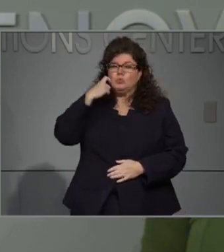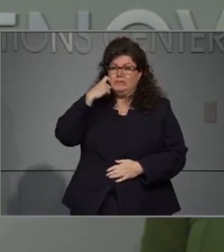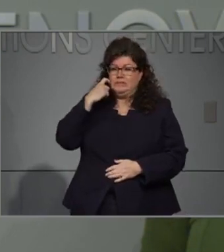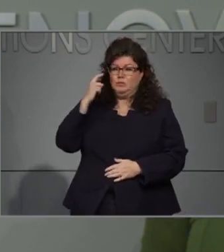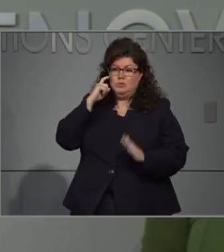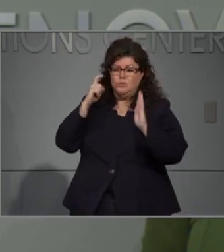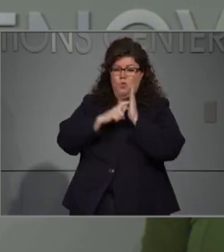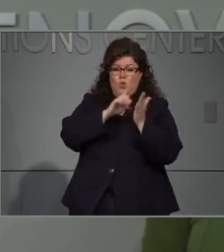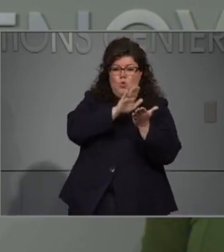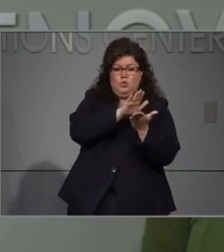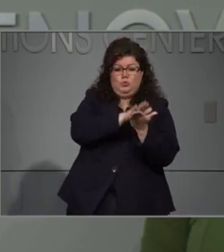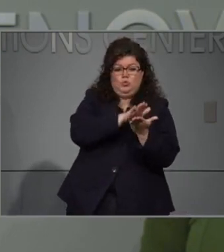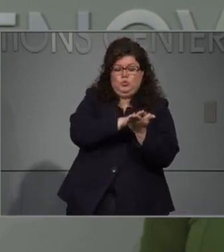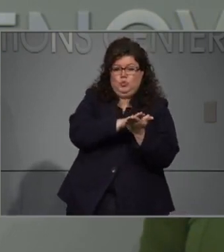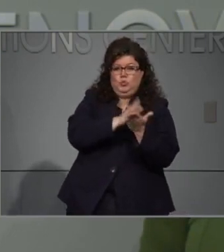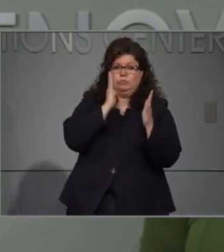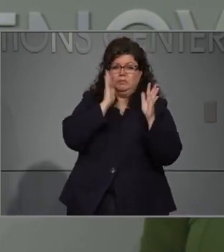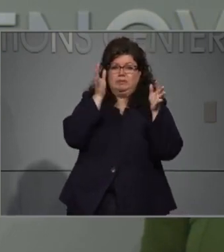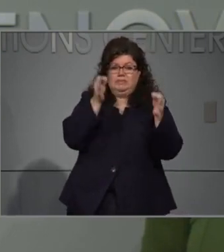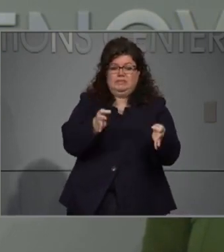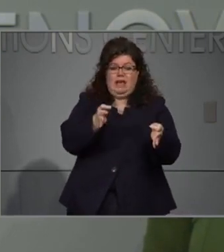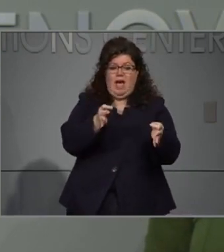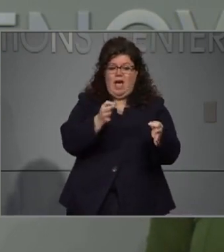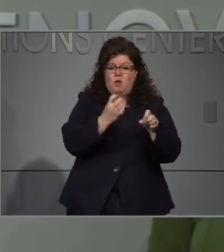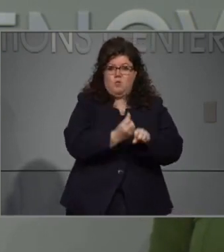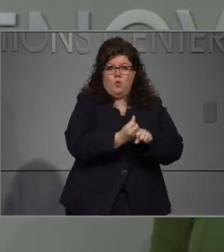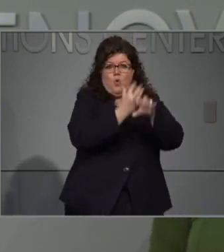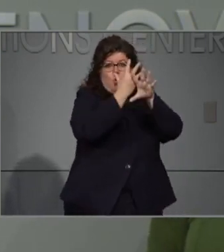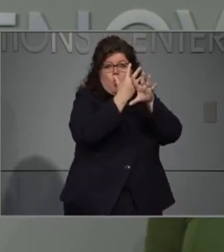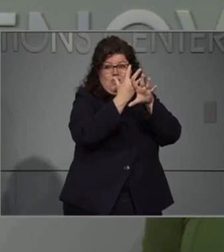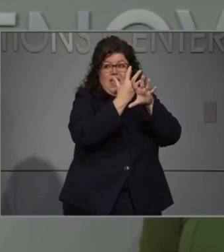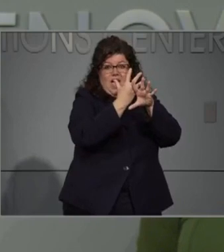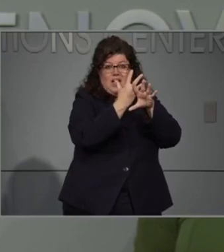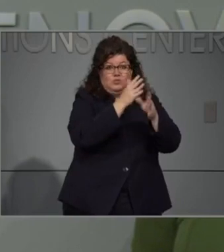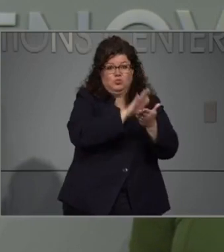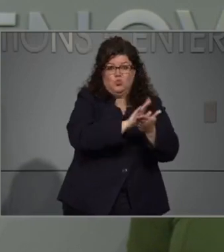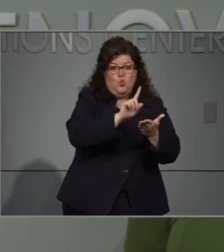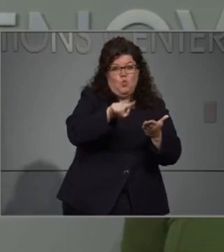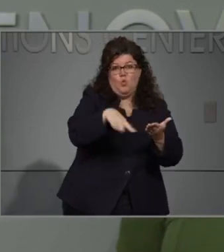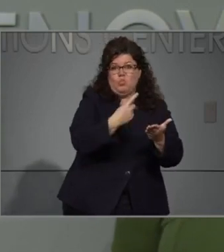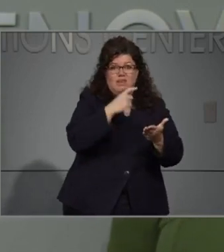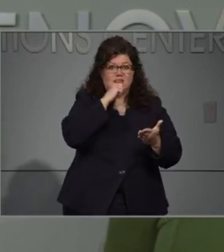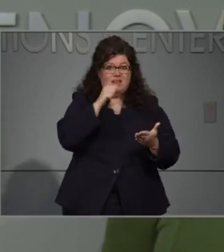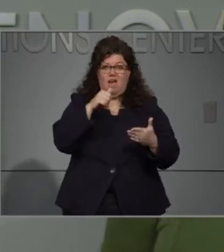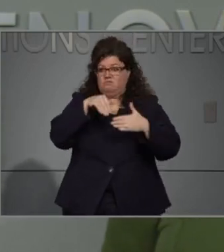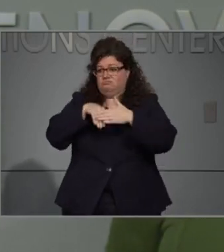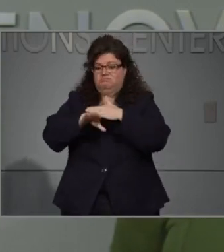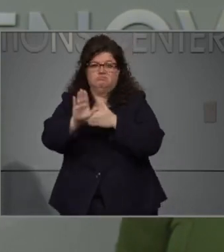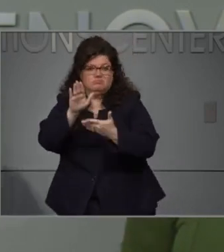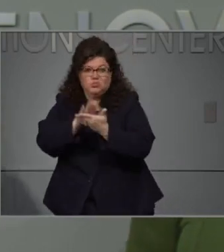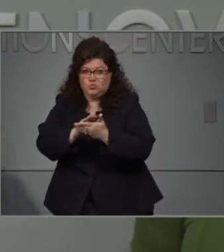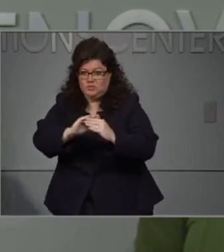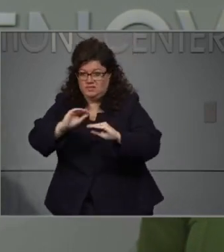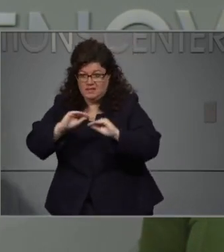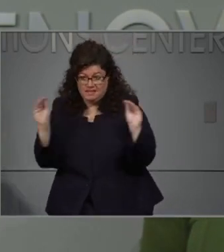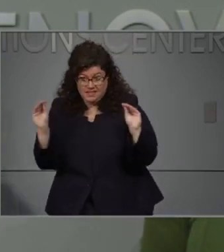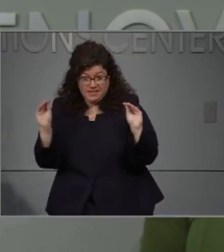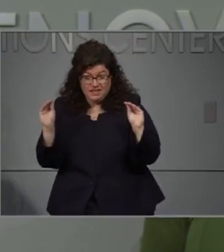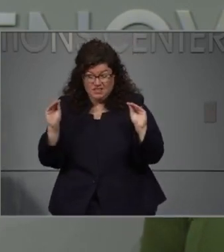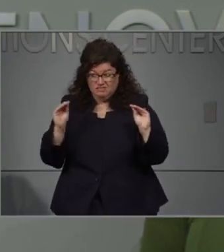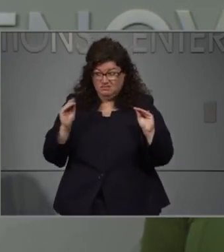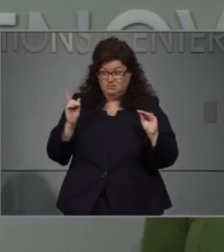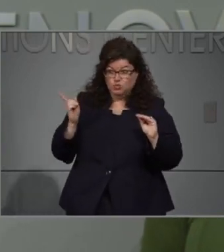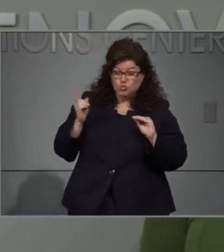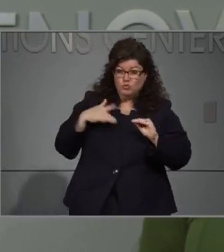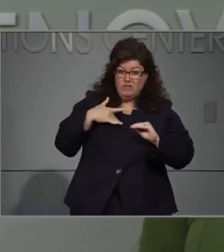to online-only instruction, at least for the first few weeks of school. Is the state still comfortable with Plan